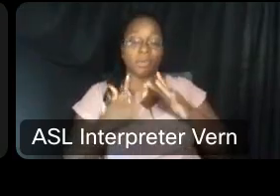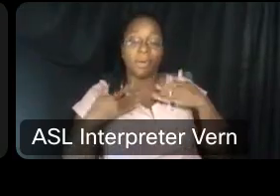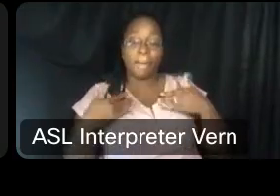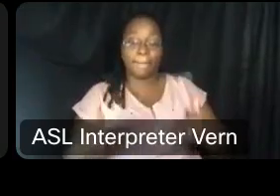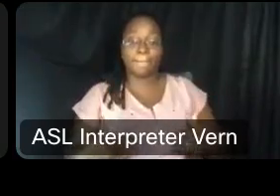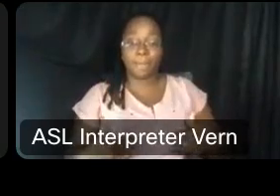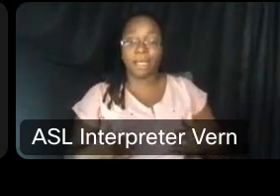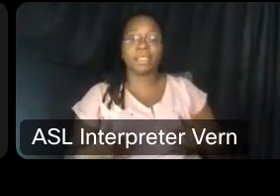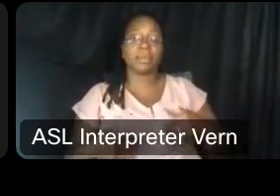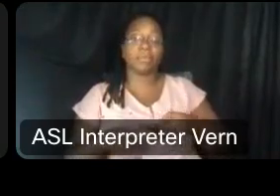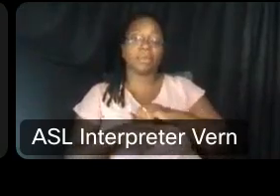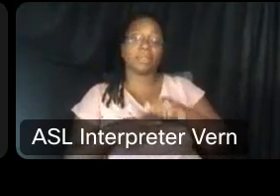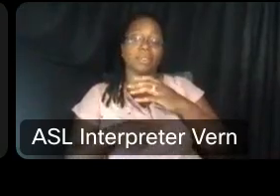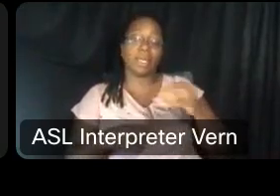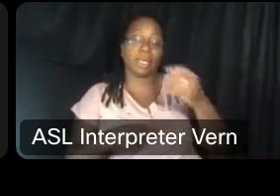crisis support.